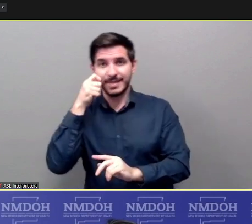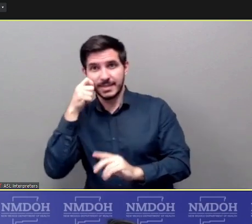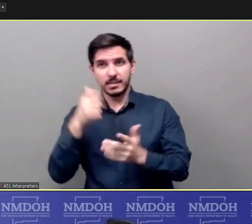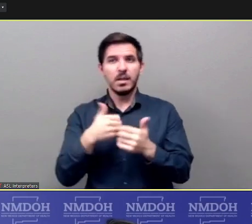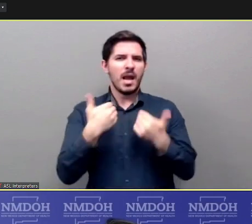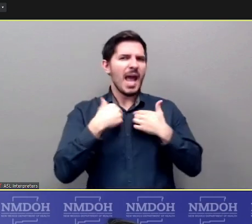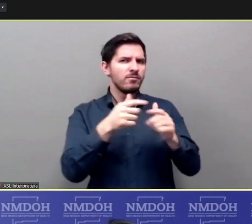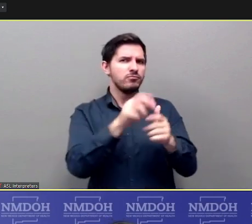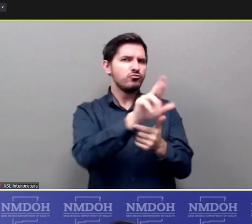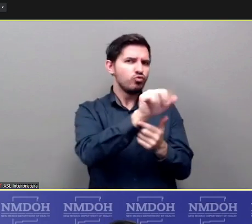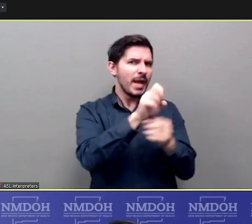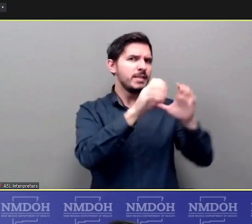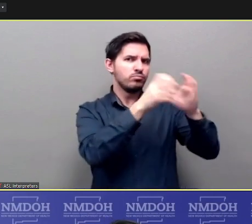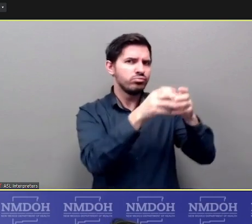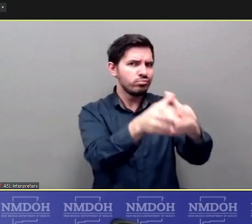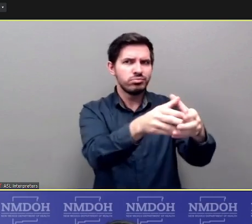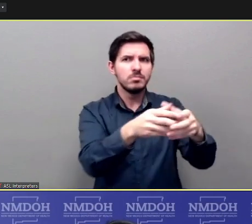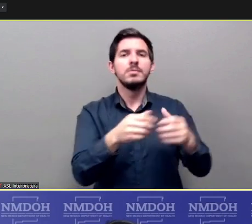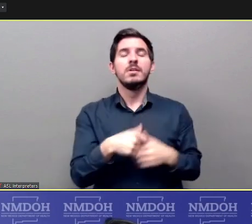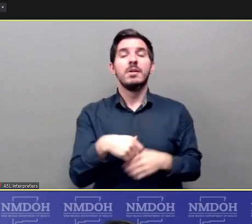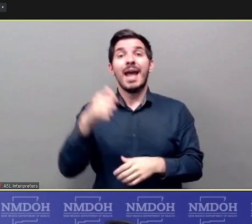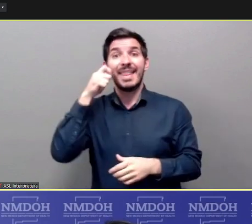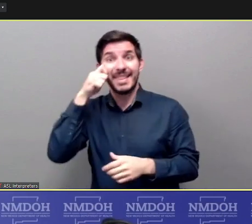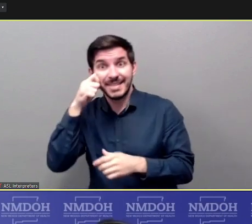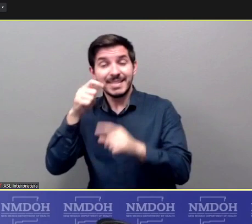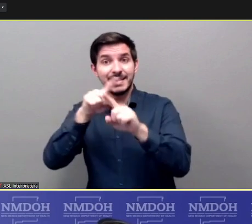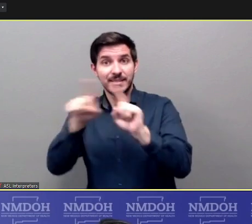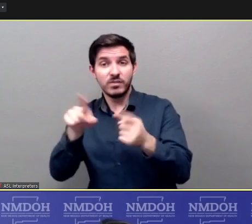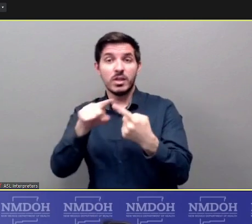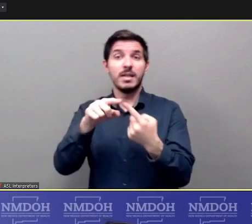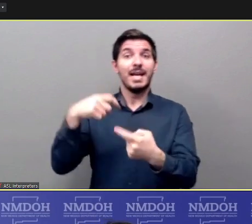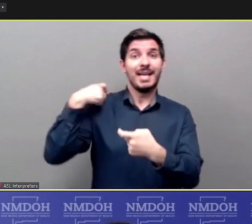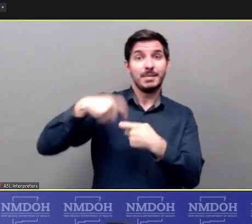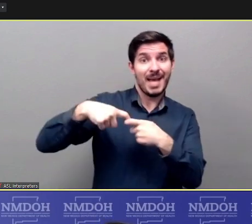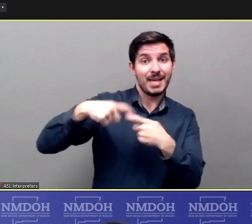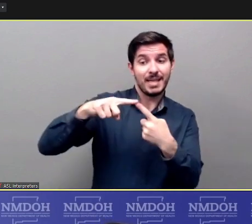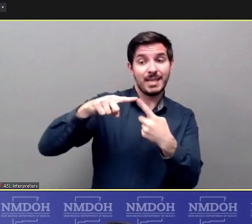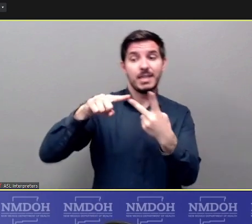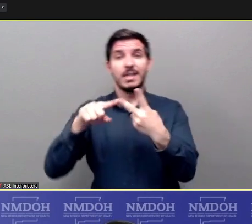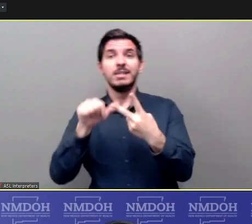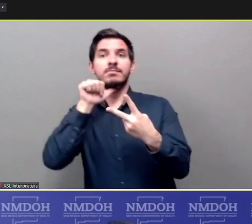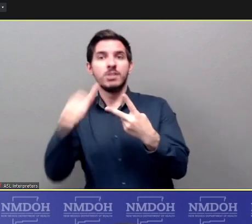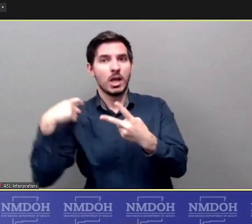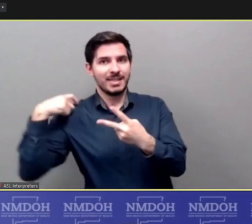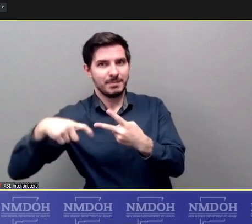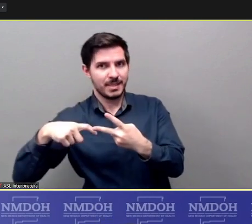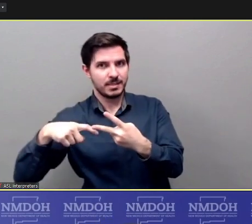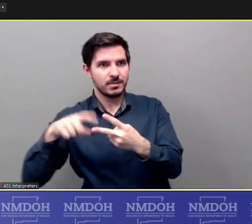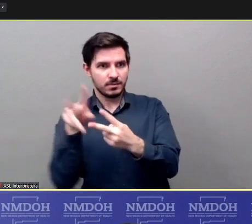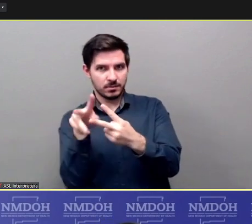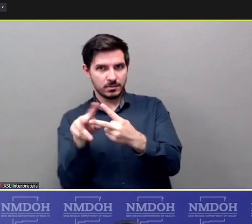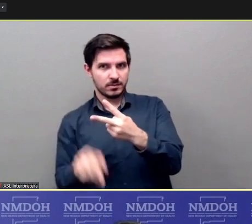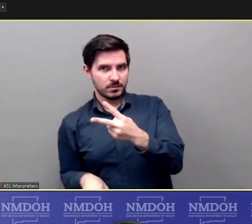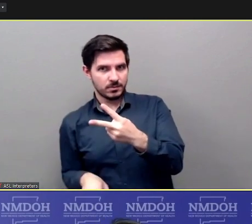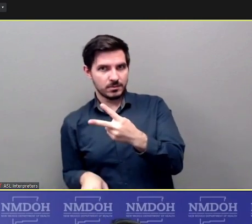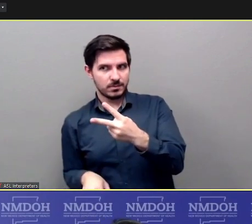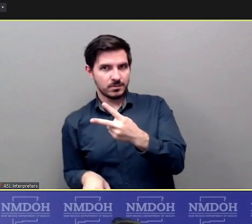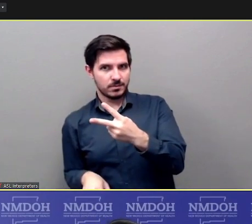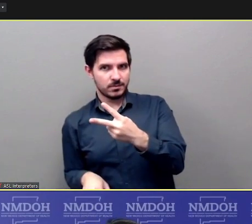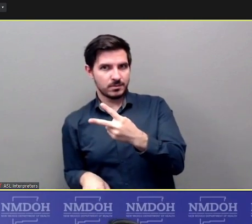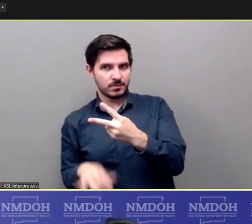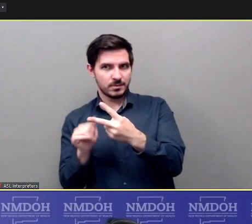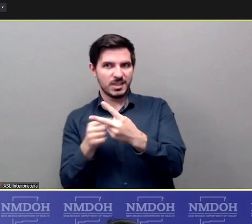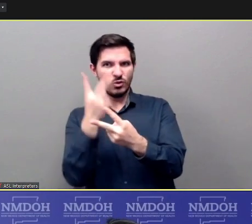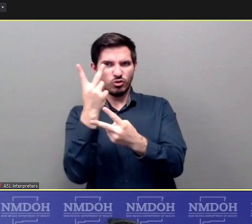racial groups, and then ethnicity, we have Hispanic and then non-Hispanic. I hope that answers your question. So it's like